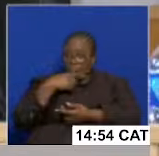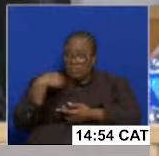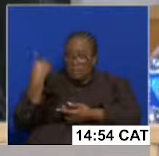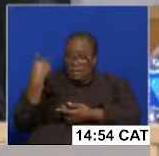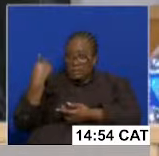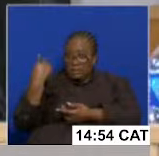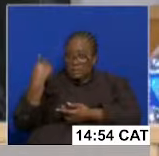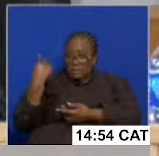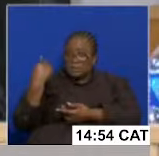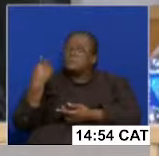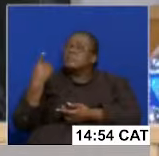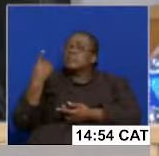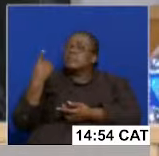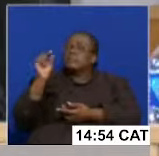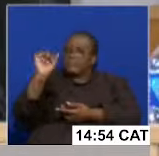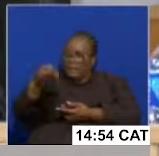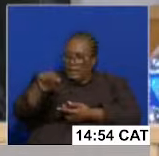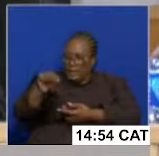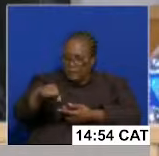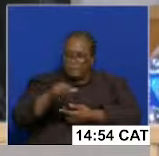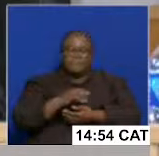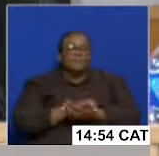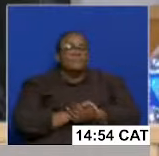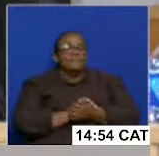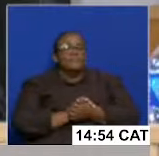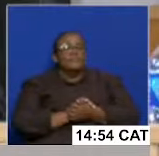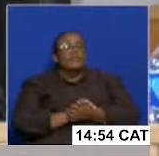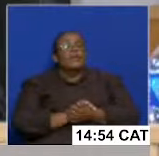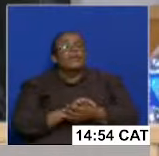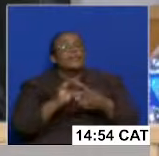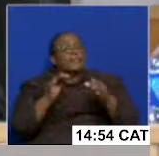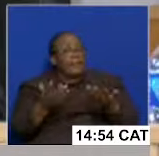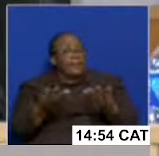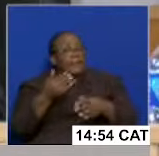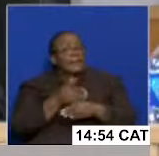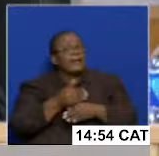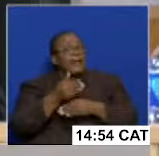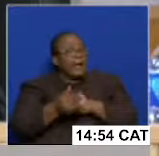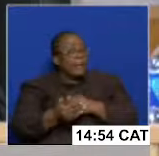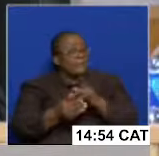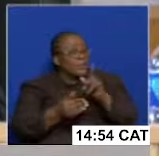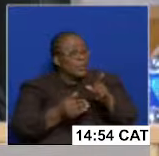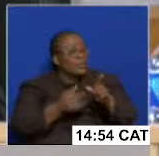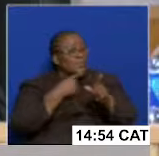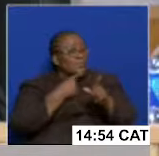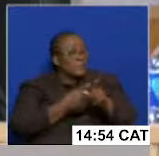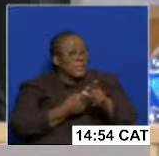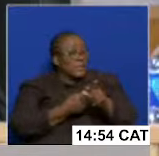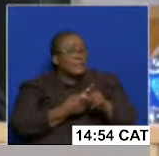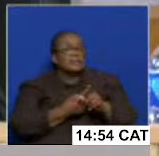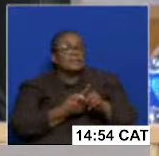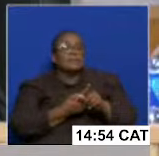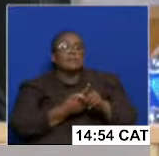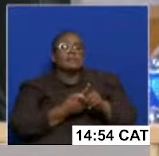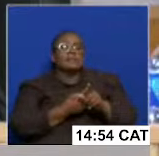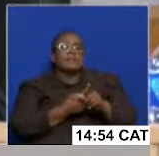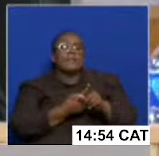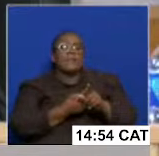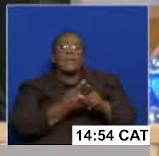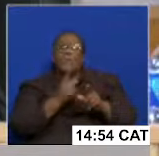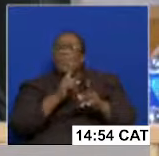Yes. Okay. And then after that, you say, what happened with those stones?